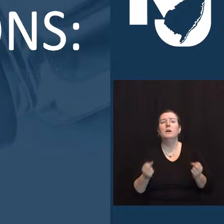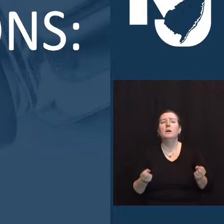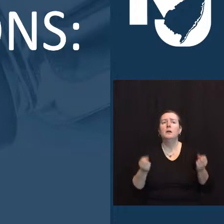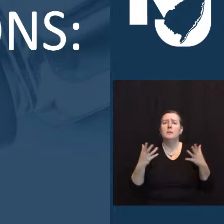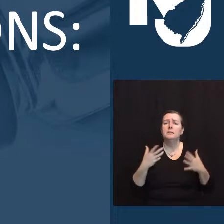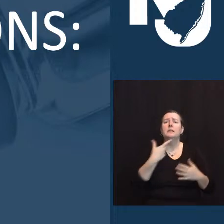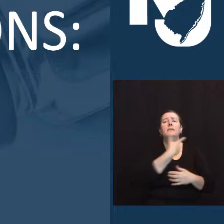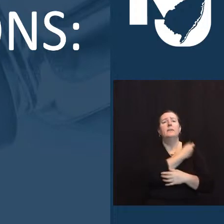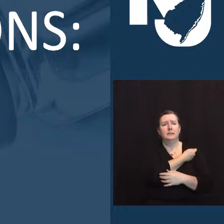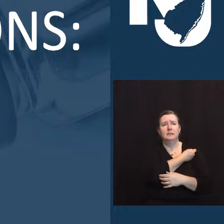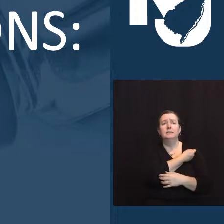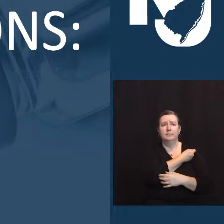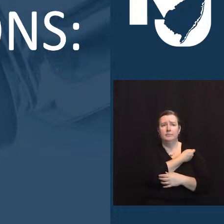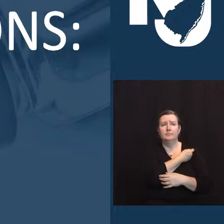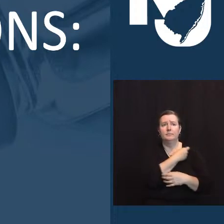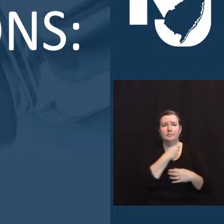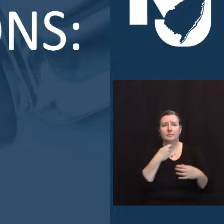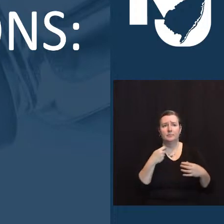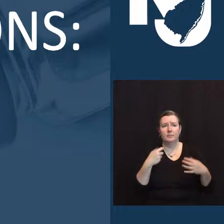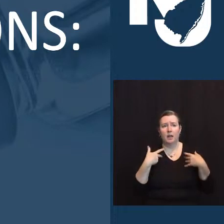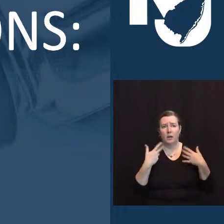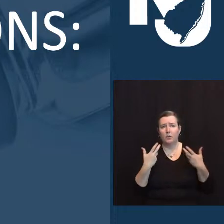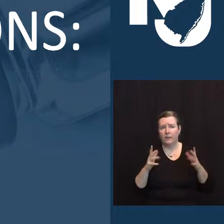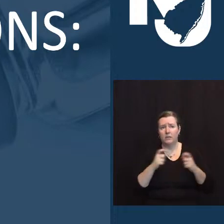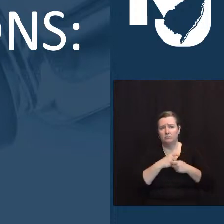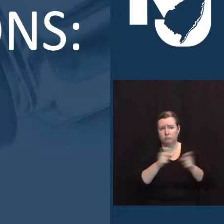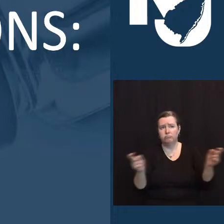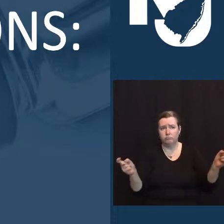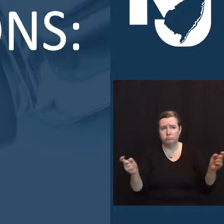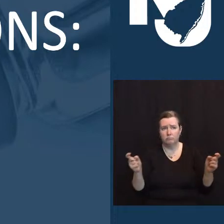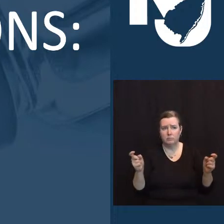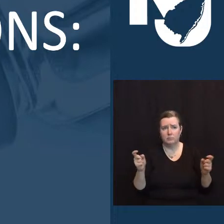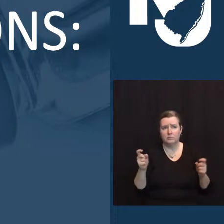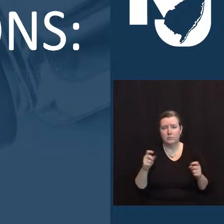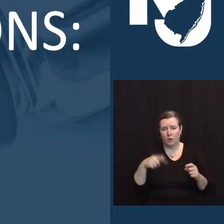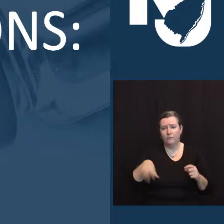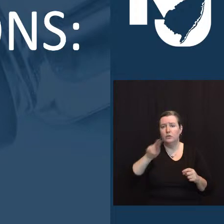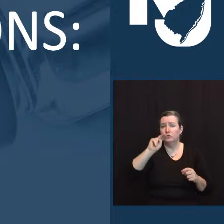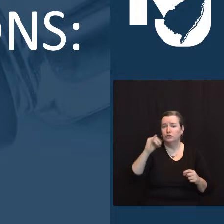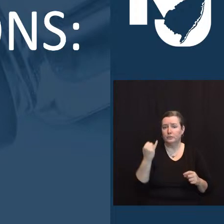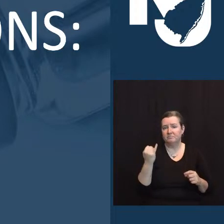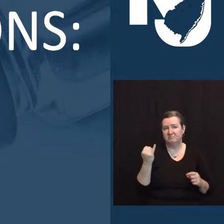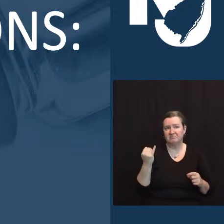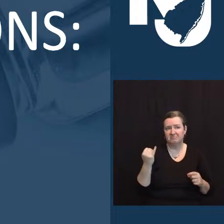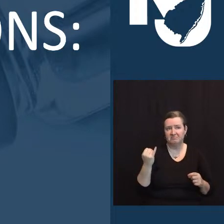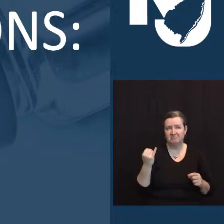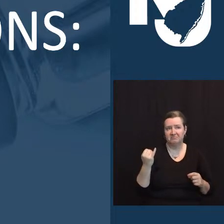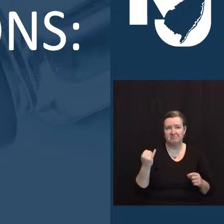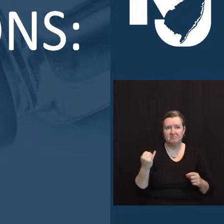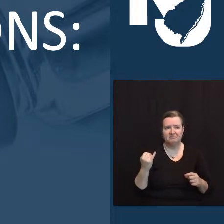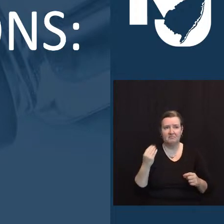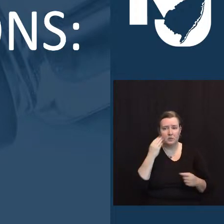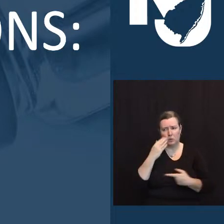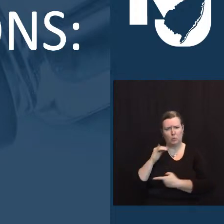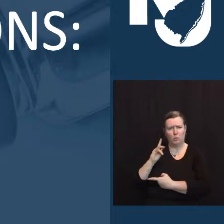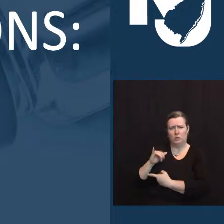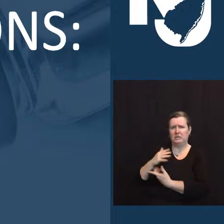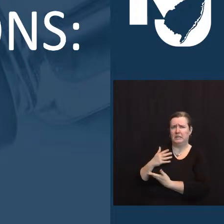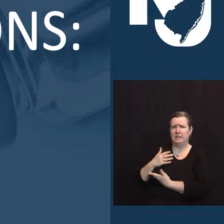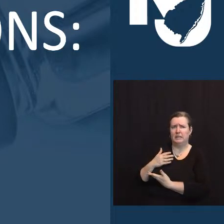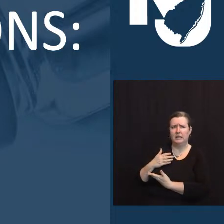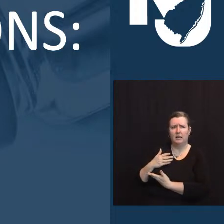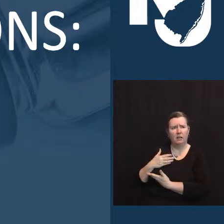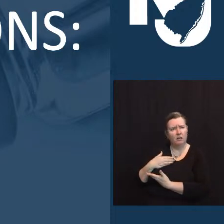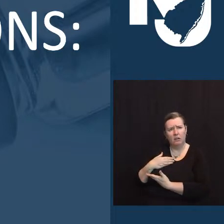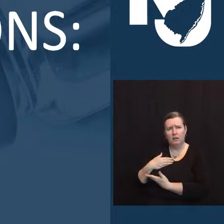and down our state. I would just say this, Judy, and you're on these calls as well. I think, folks, we can expect in the month of